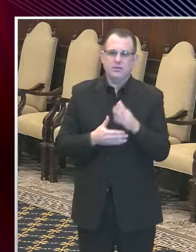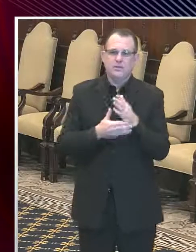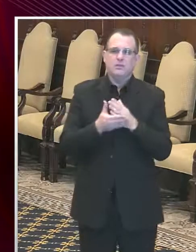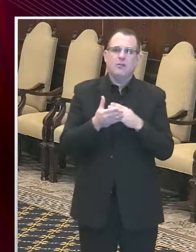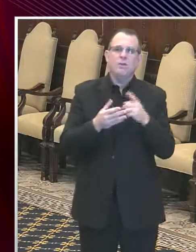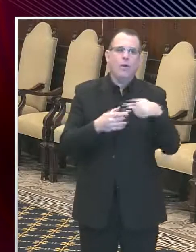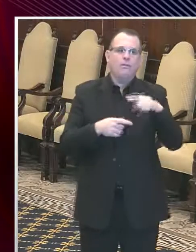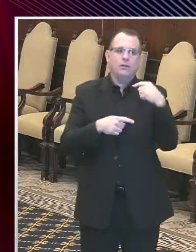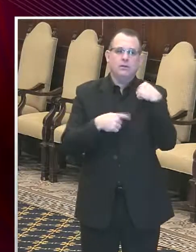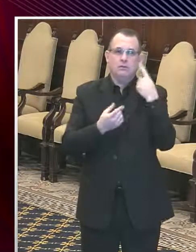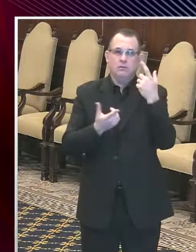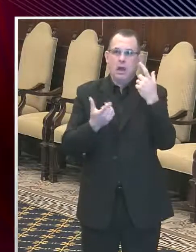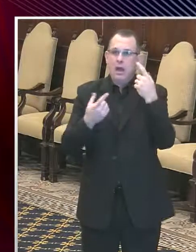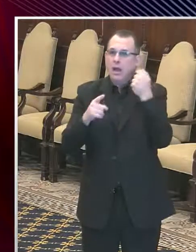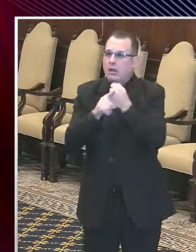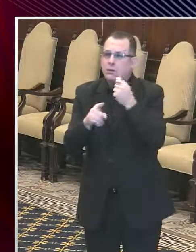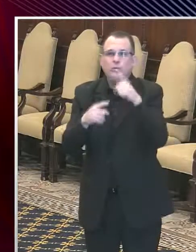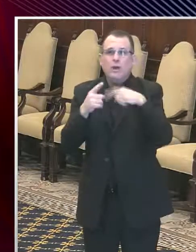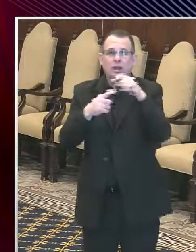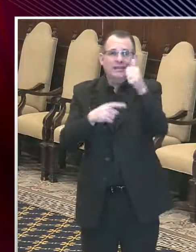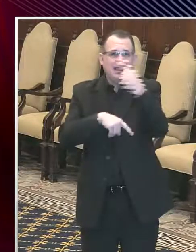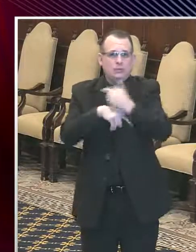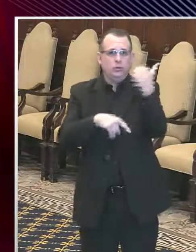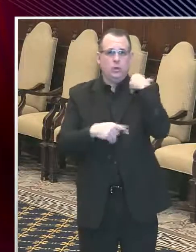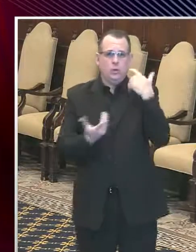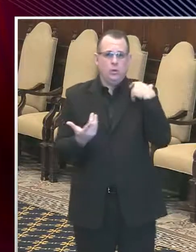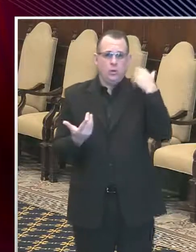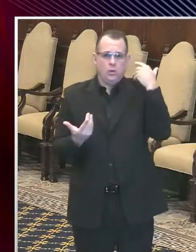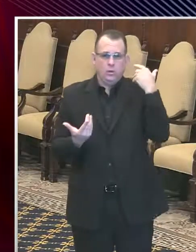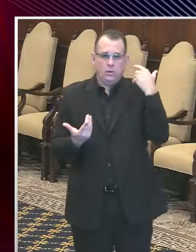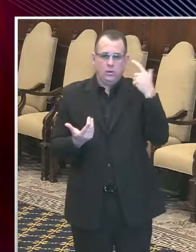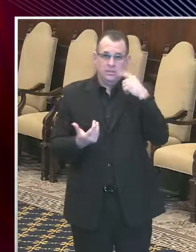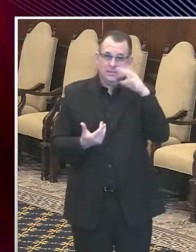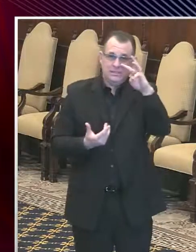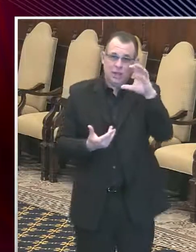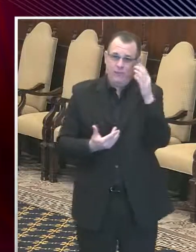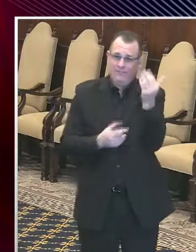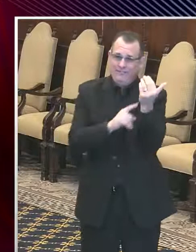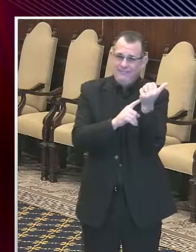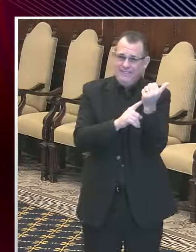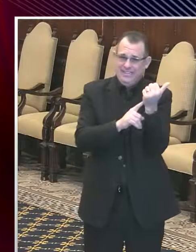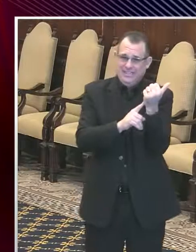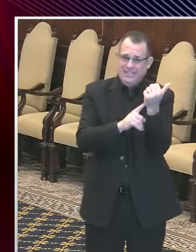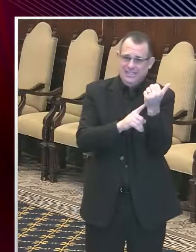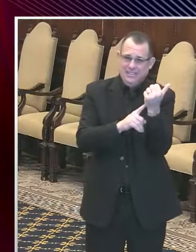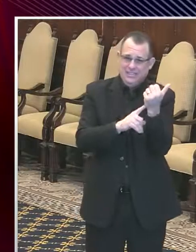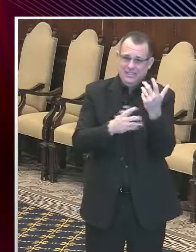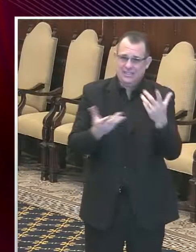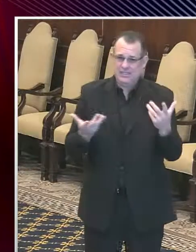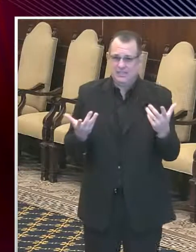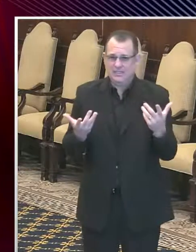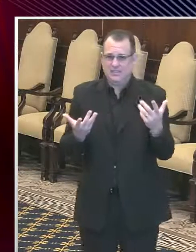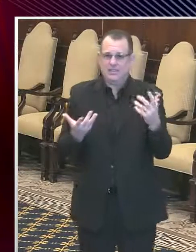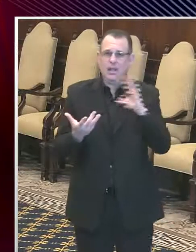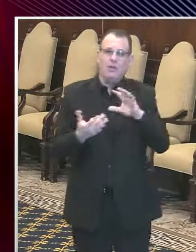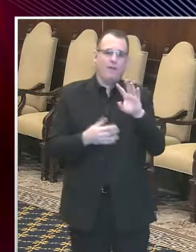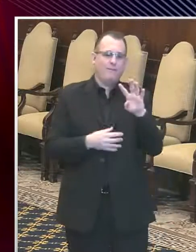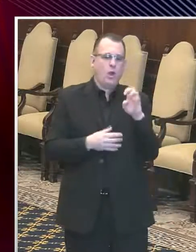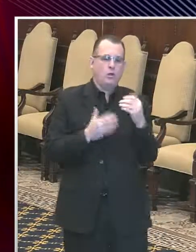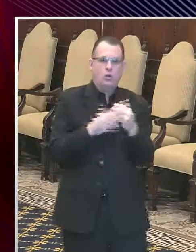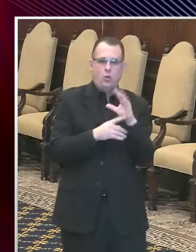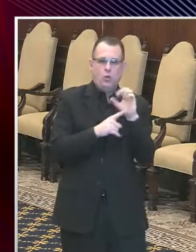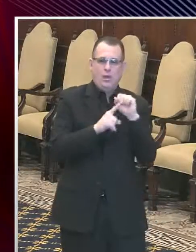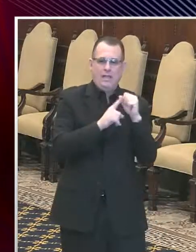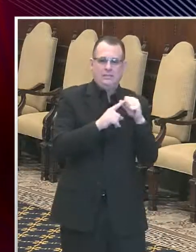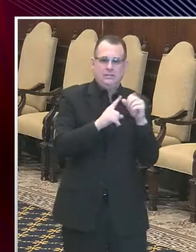that's a large chunk of that 615. Nonetheless, this still represents probably more than 400 new cases that are relatively new in the